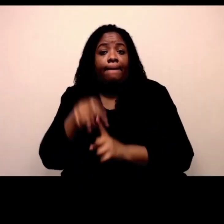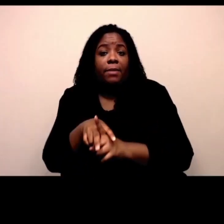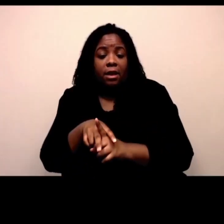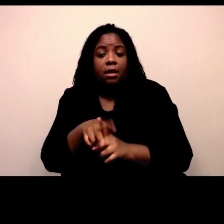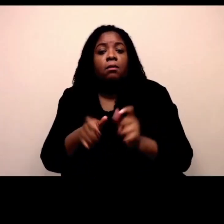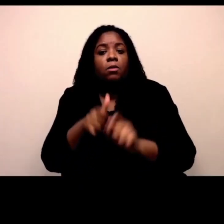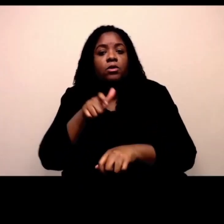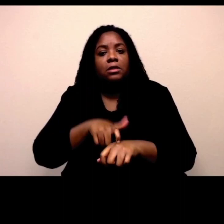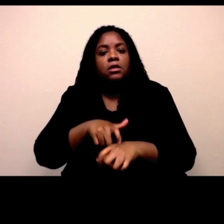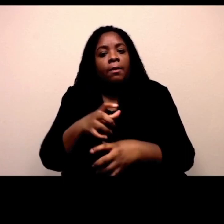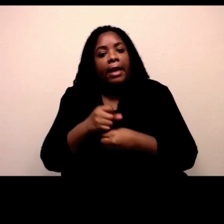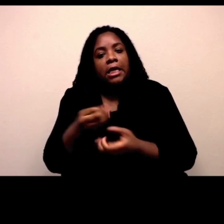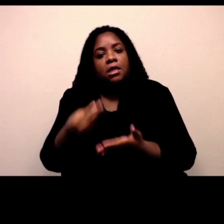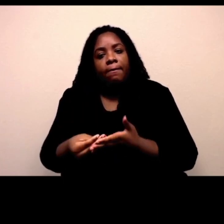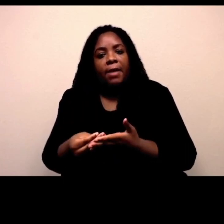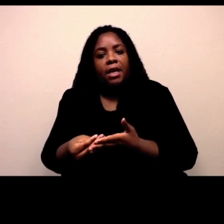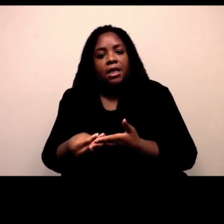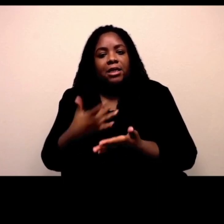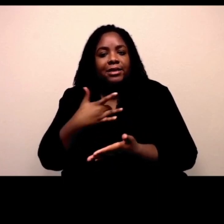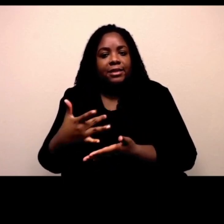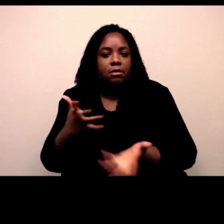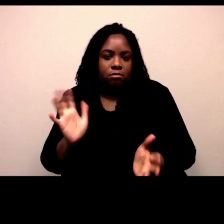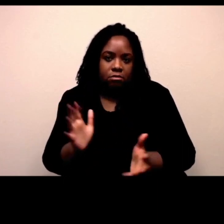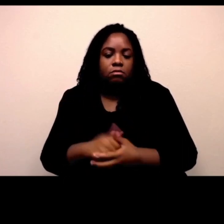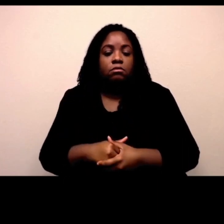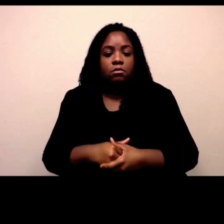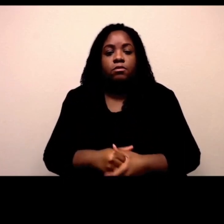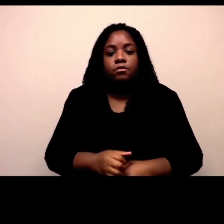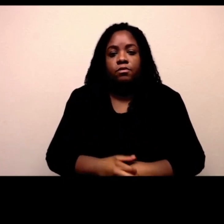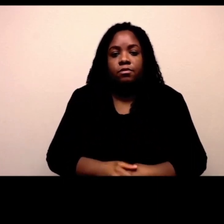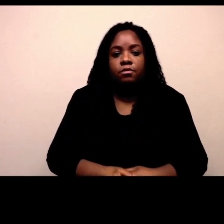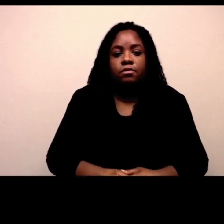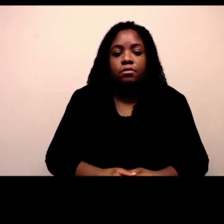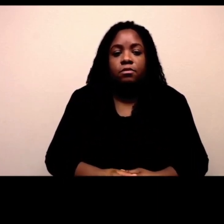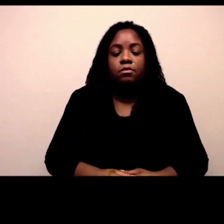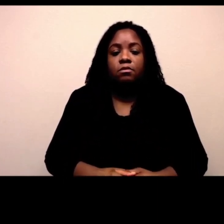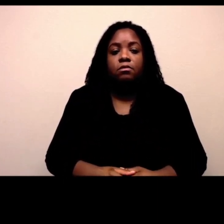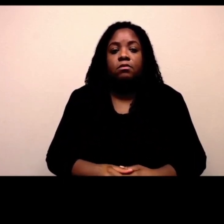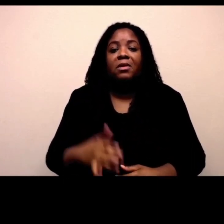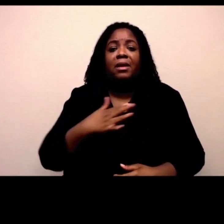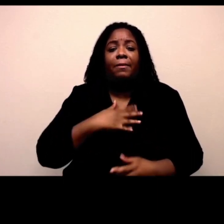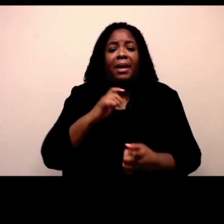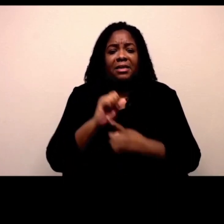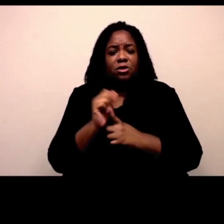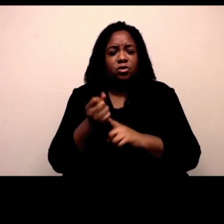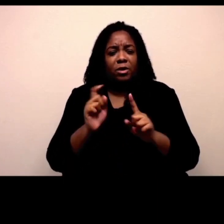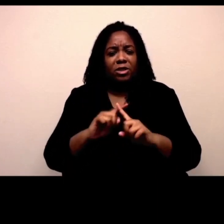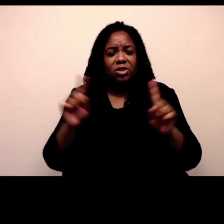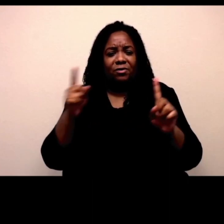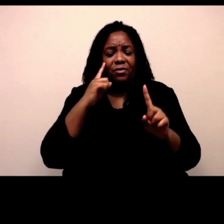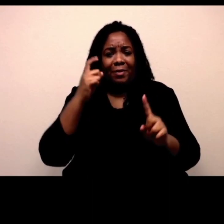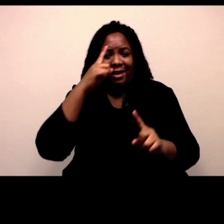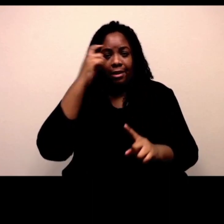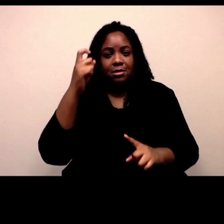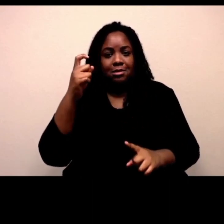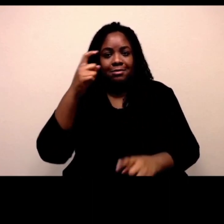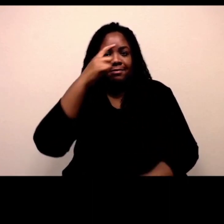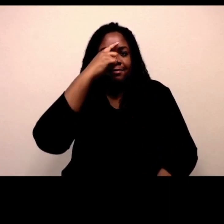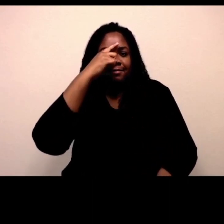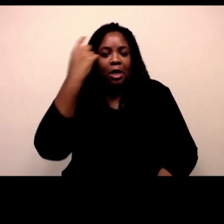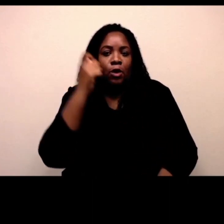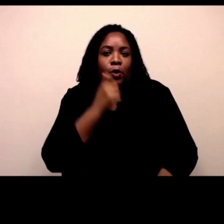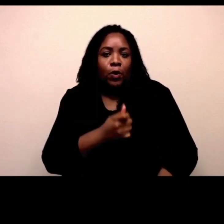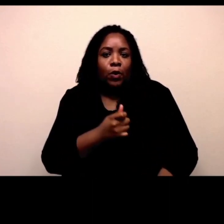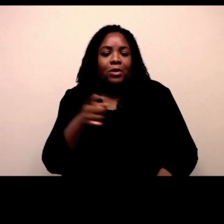get them. As I mentioned, my situation is unique because they're Black girls, they're in